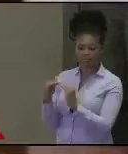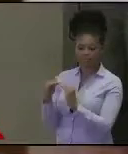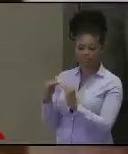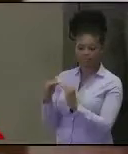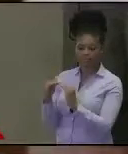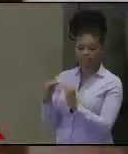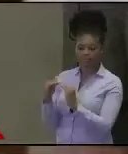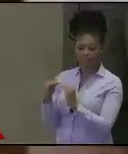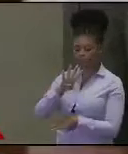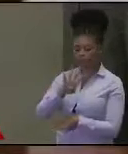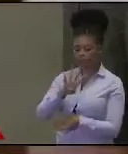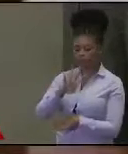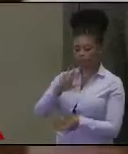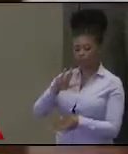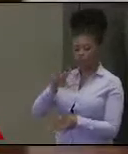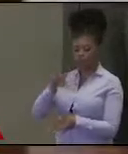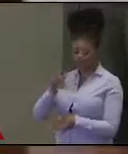than